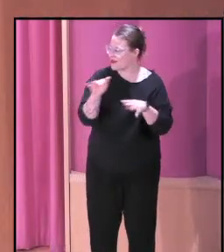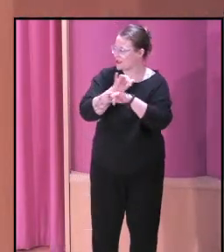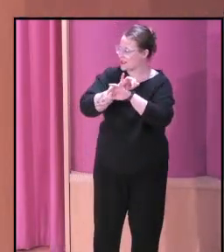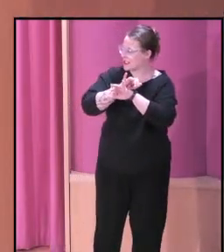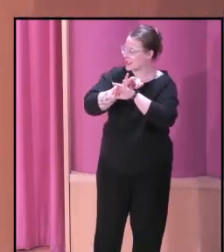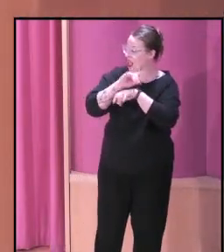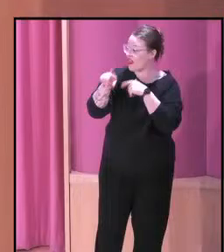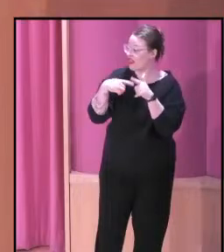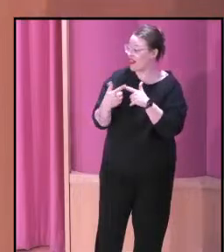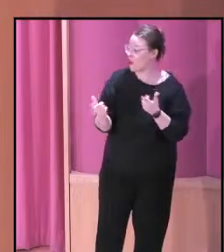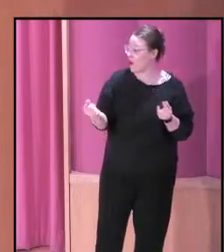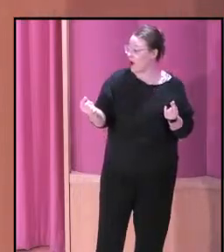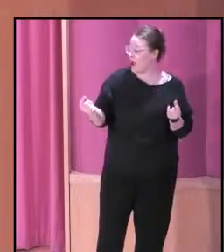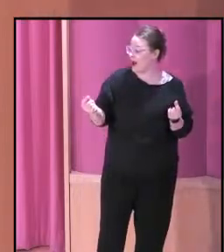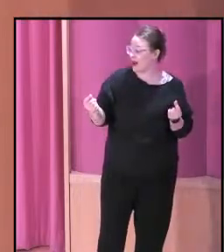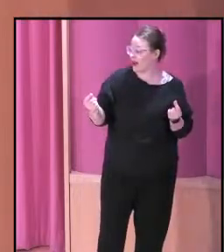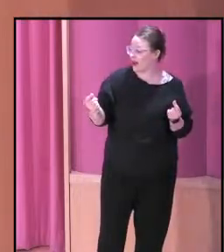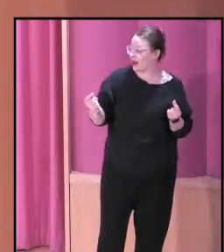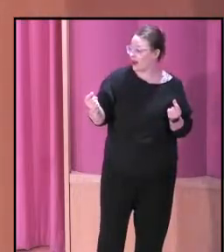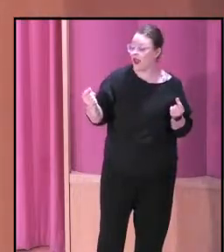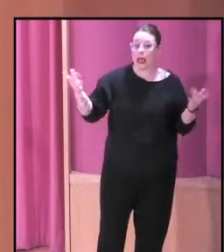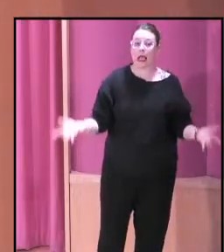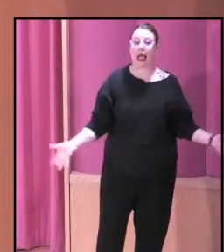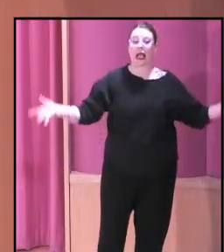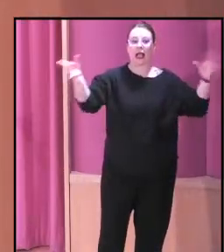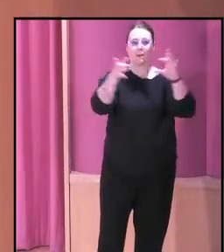And then, to bring those 2 tricks